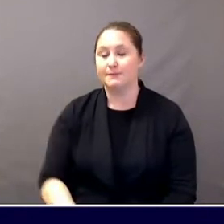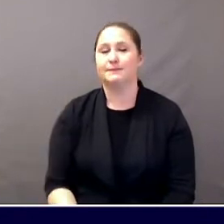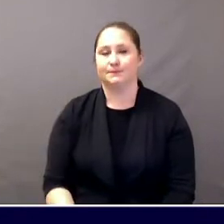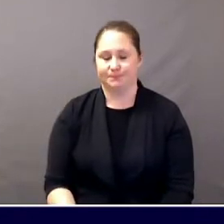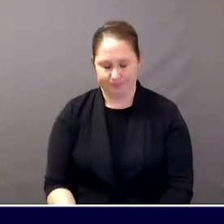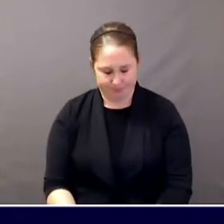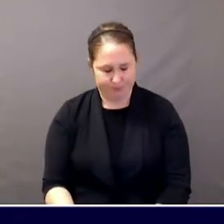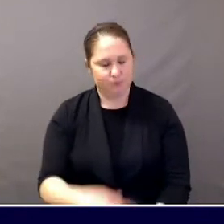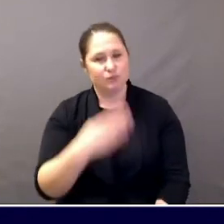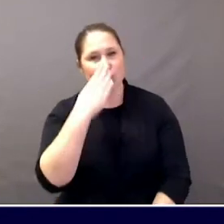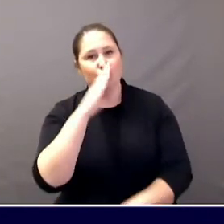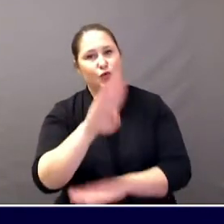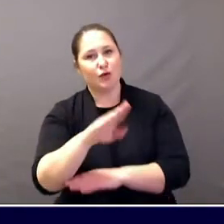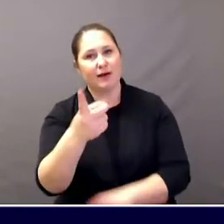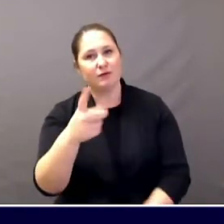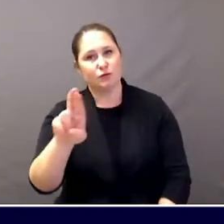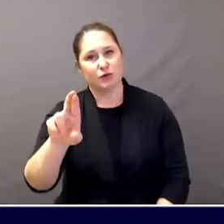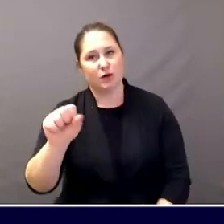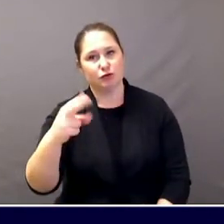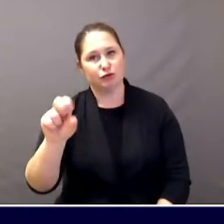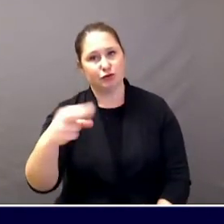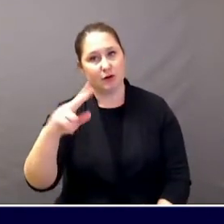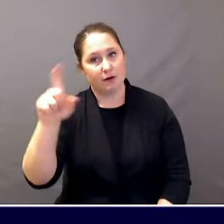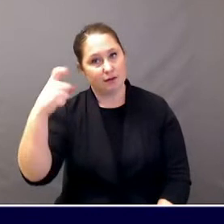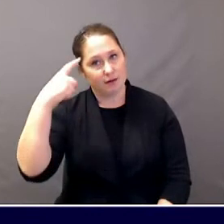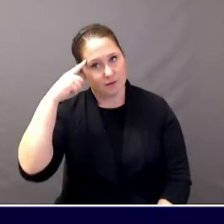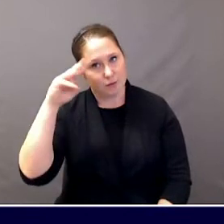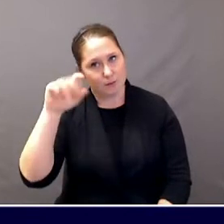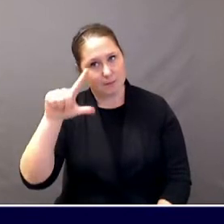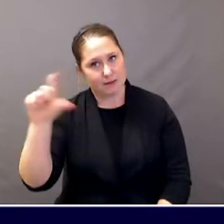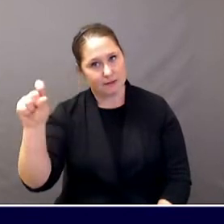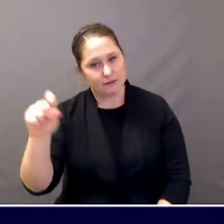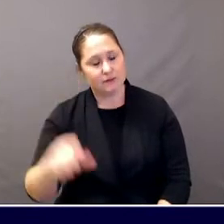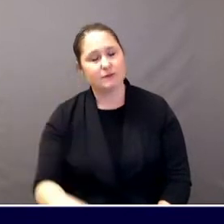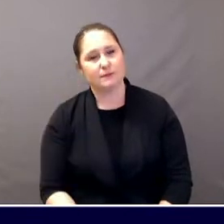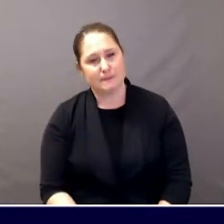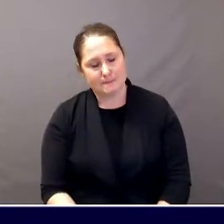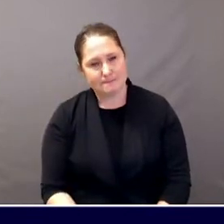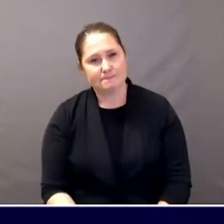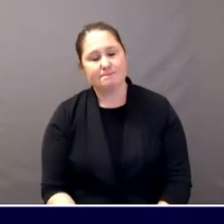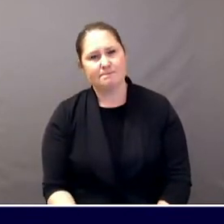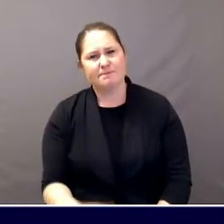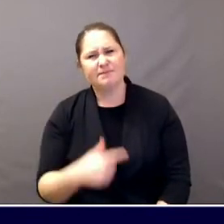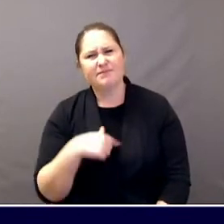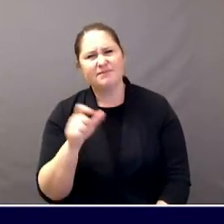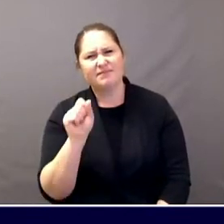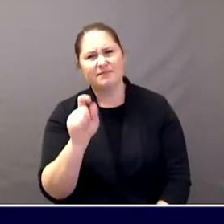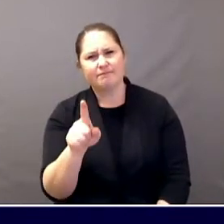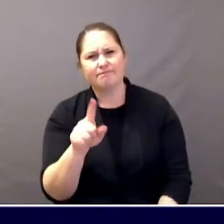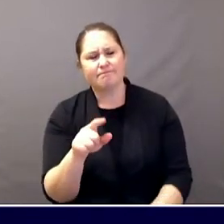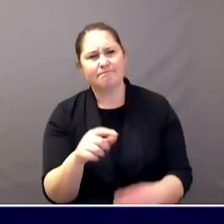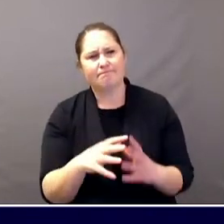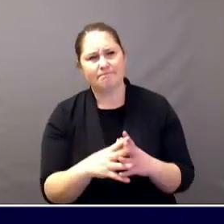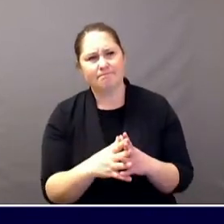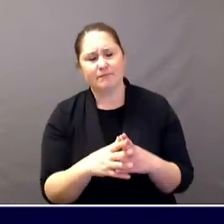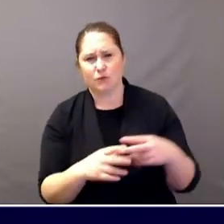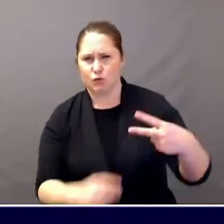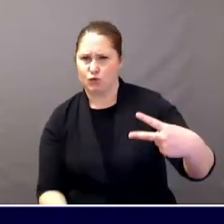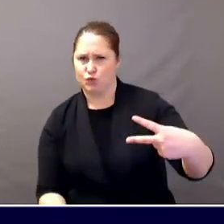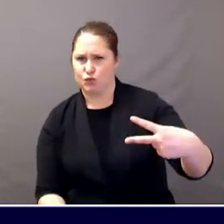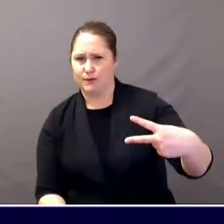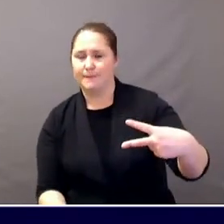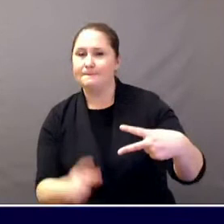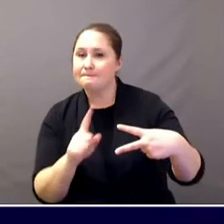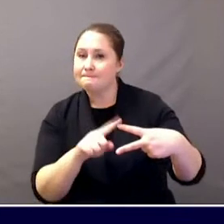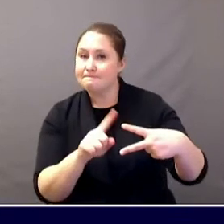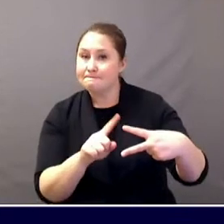Dr. Shah and Governor. Question about our capacity. Two questions. One about the